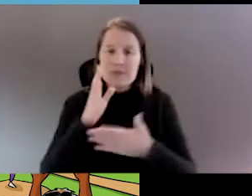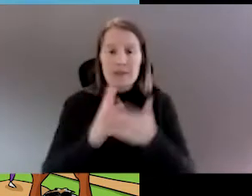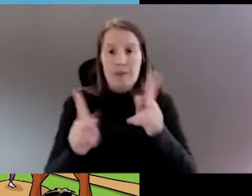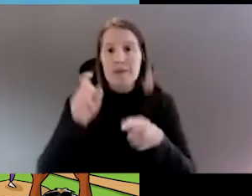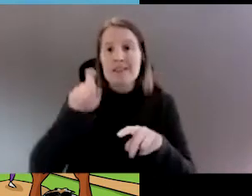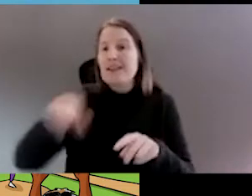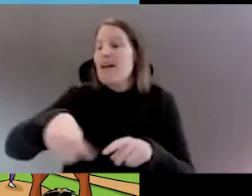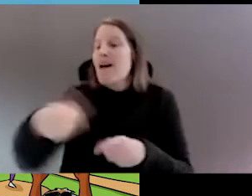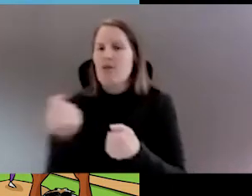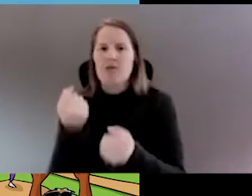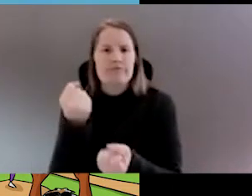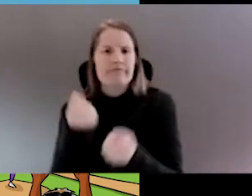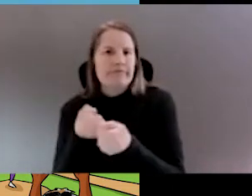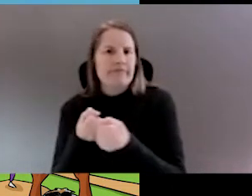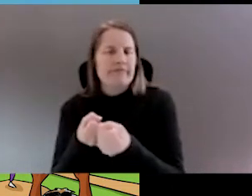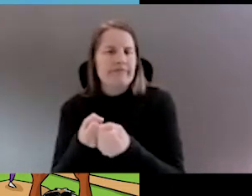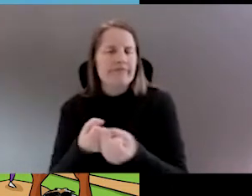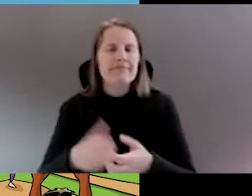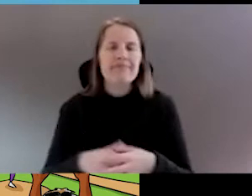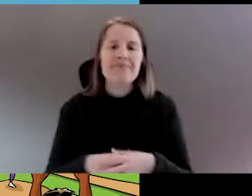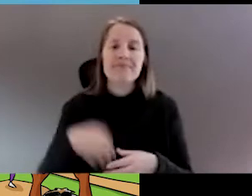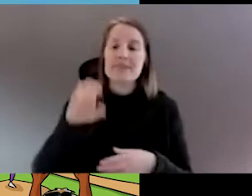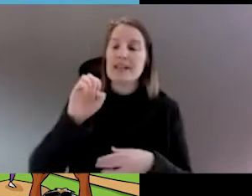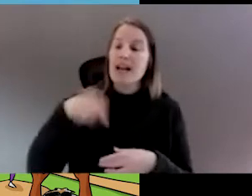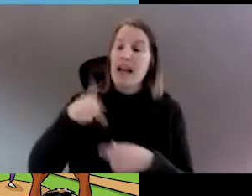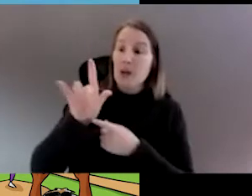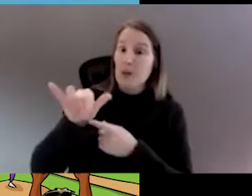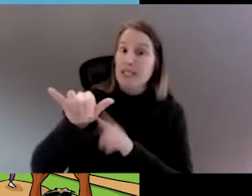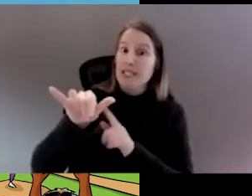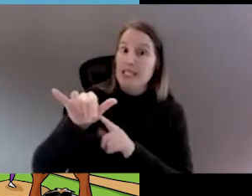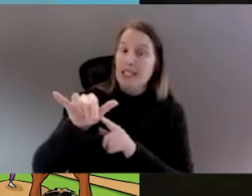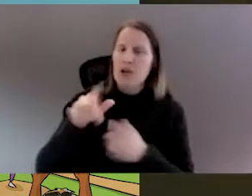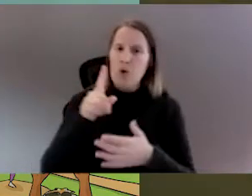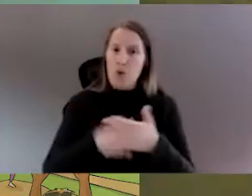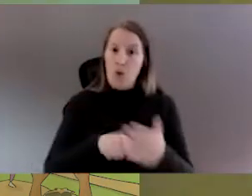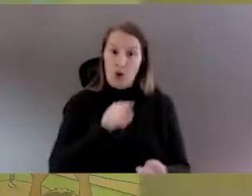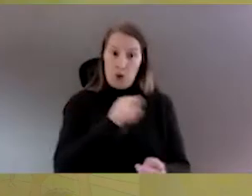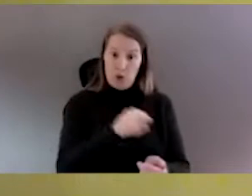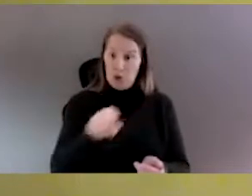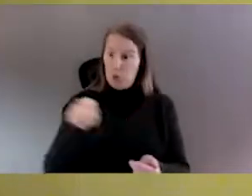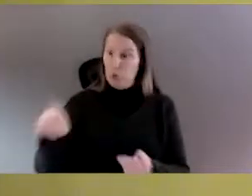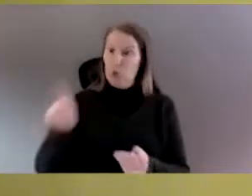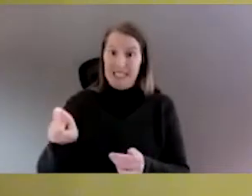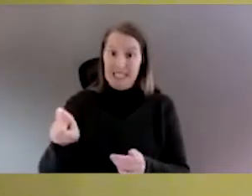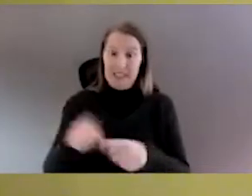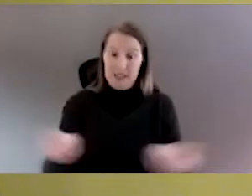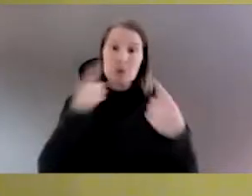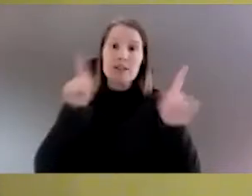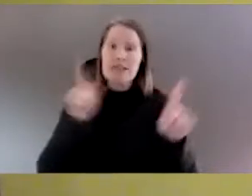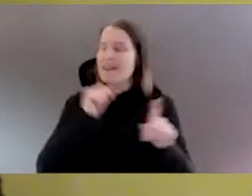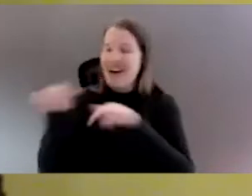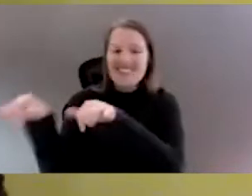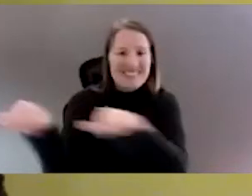But equity to me is giving people what it is they need to succeed, not giving everyone the same thing. It's